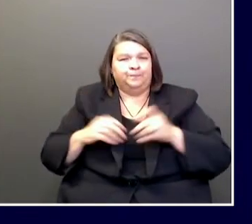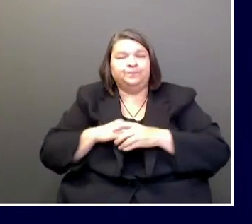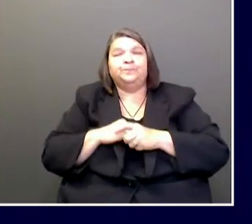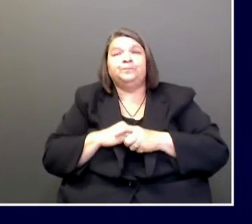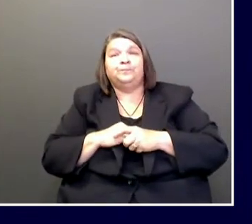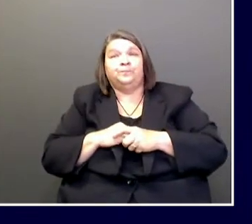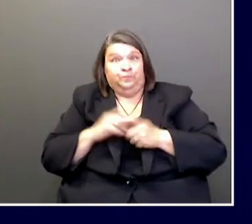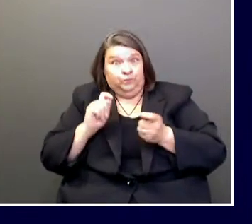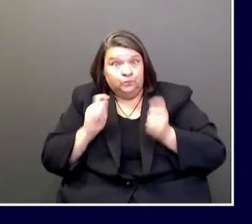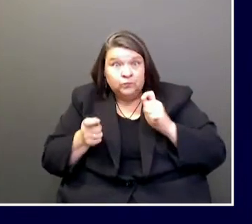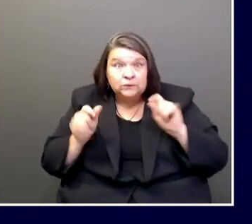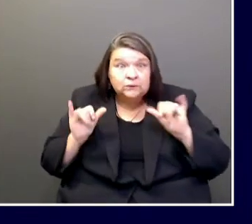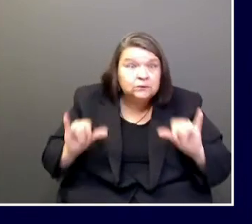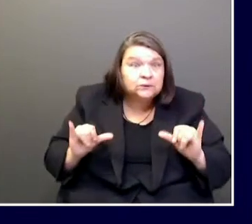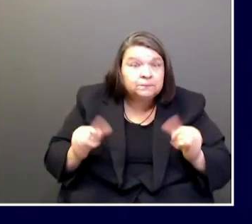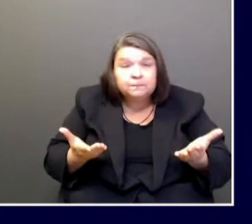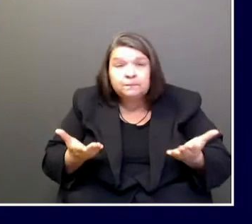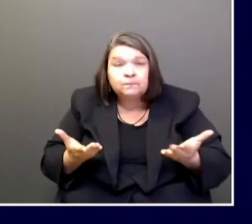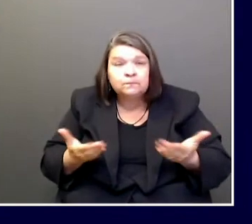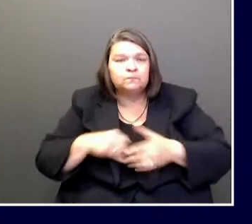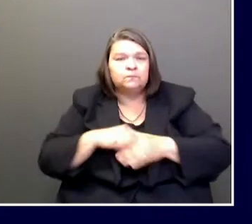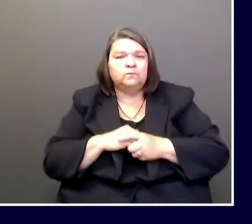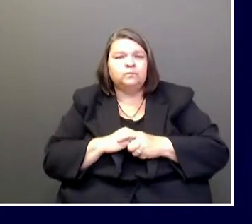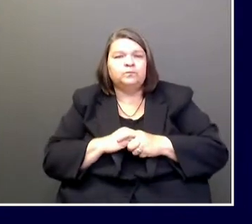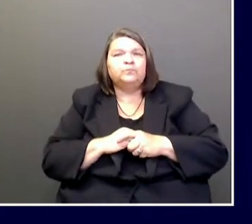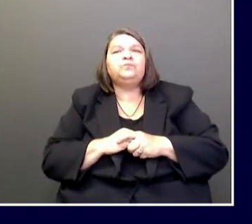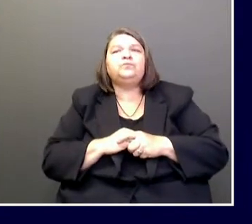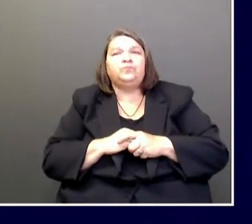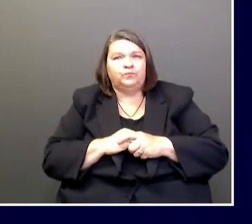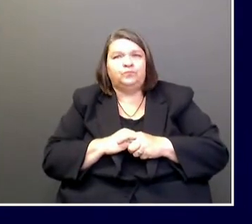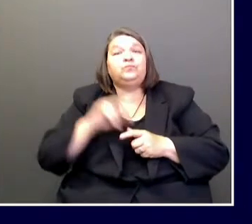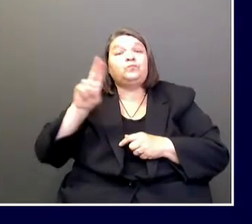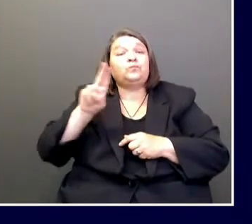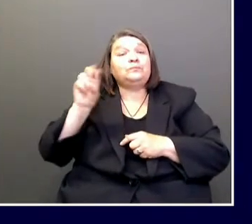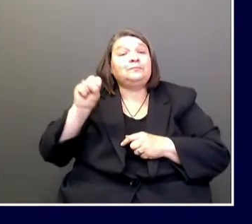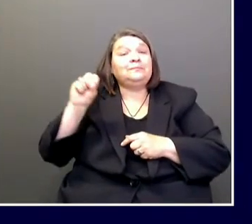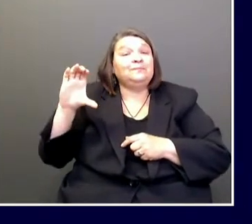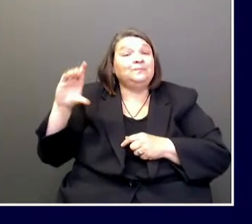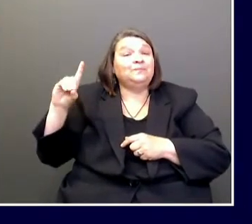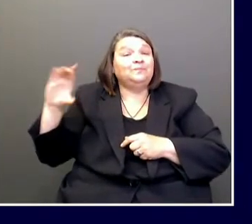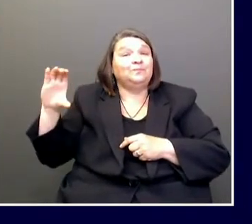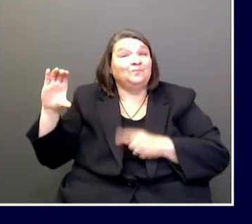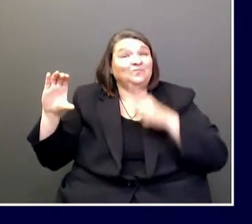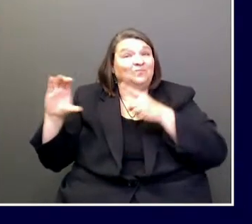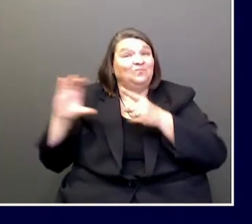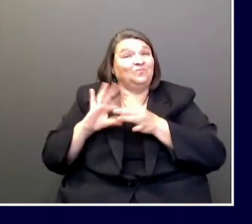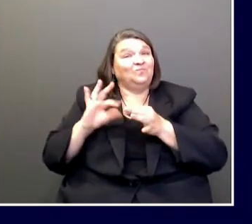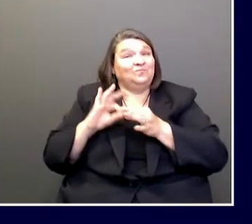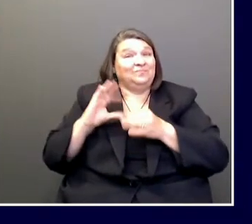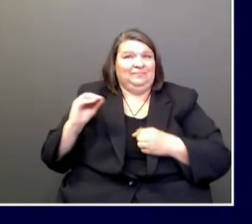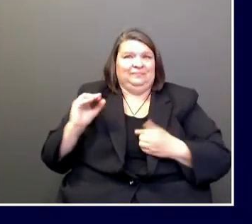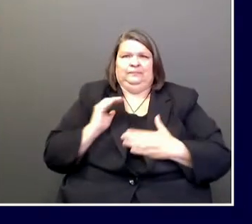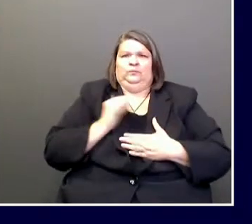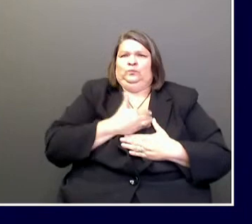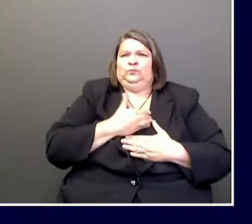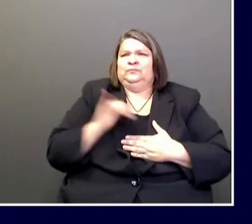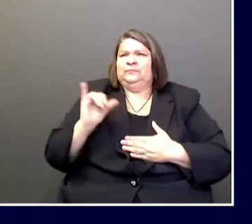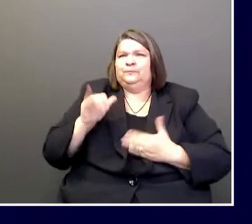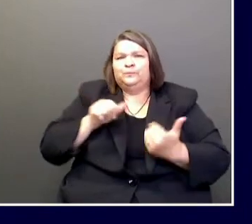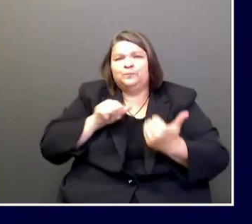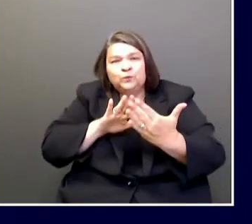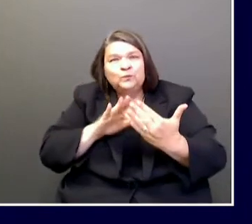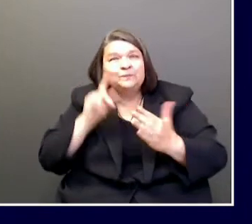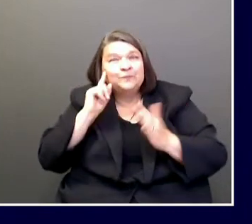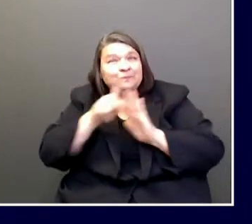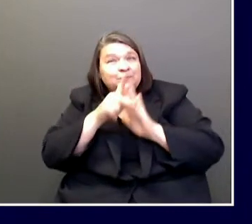that, in our more recent approach to COVID-19 policy, we really look to the US